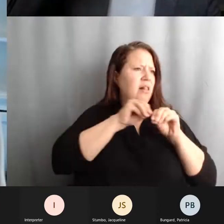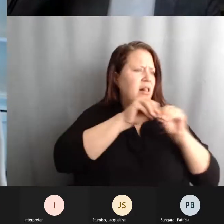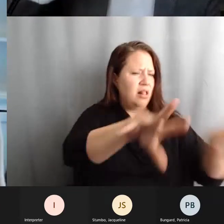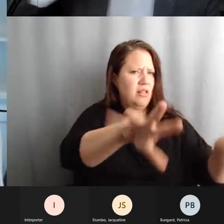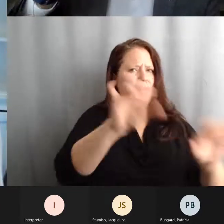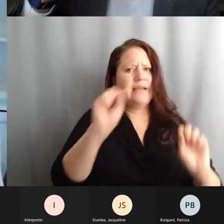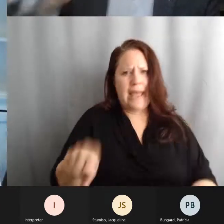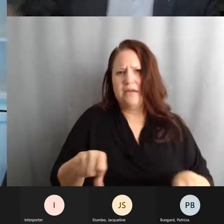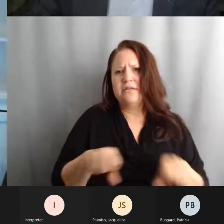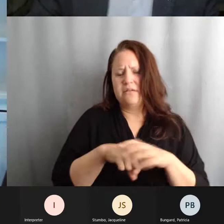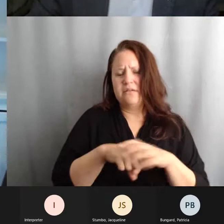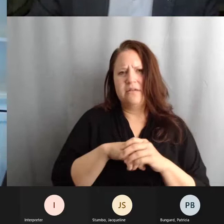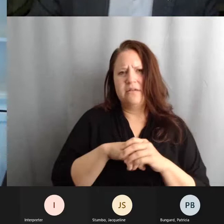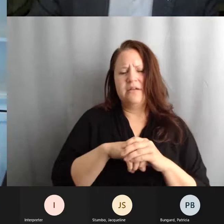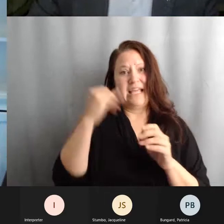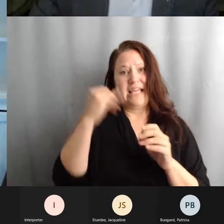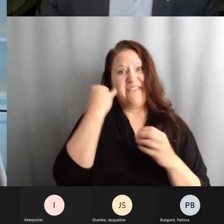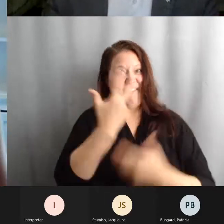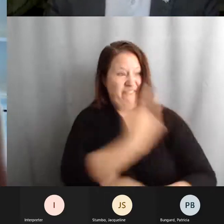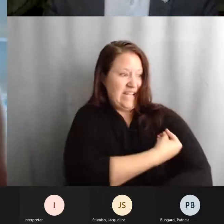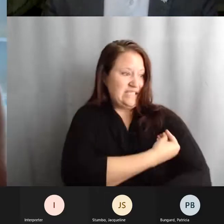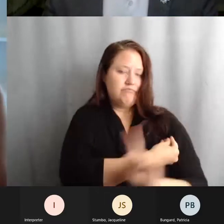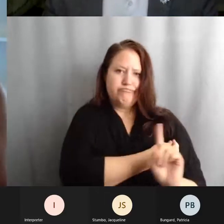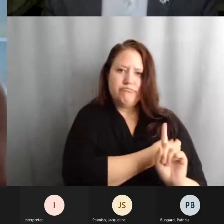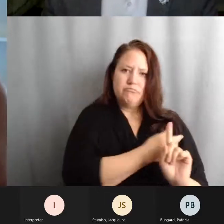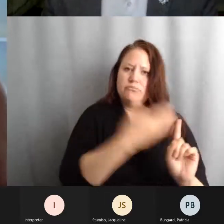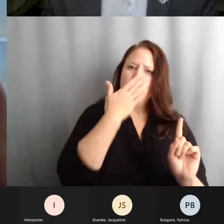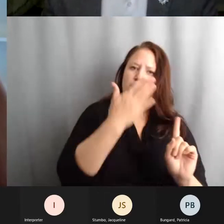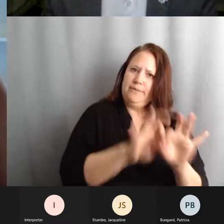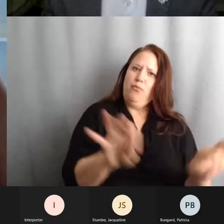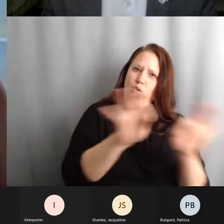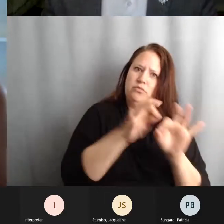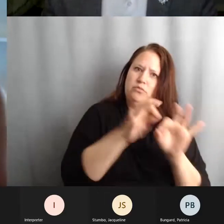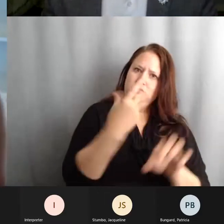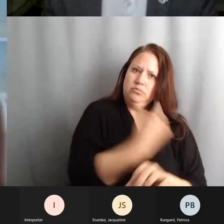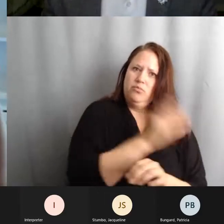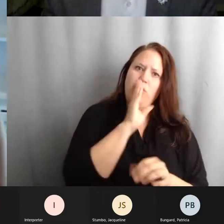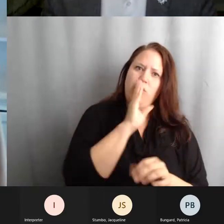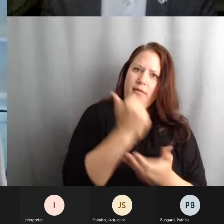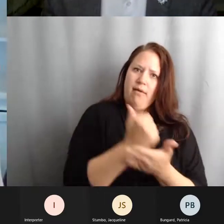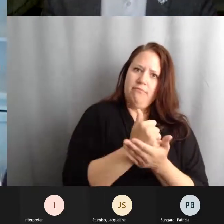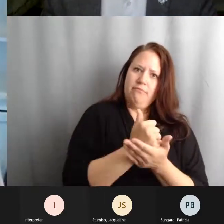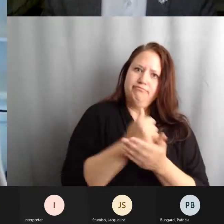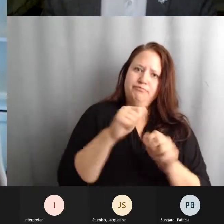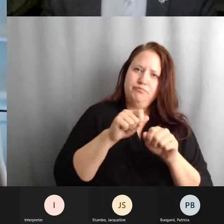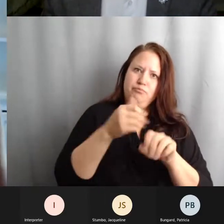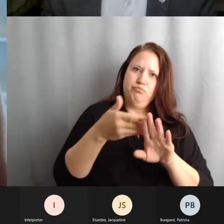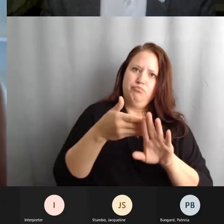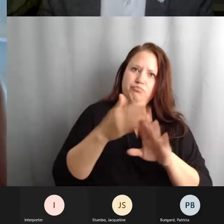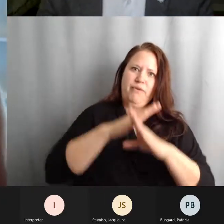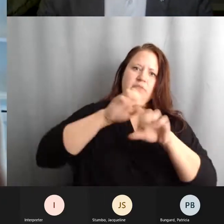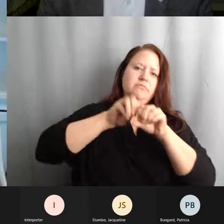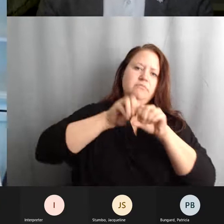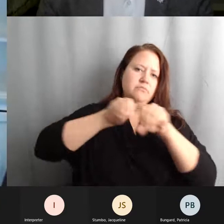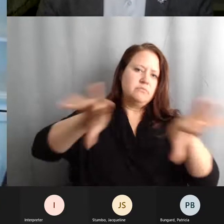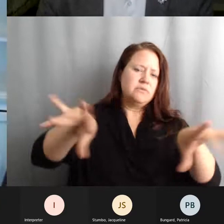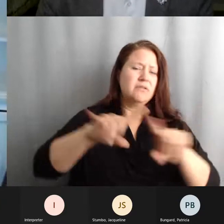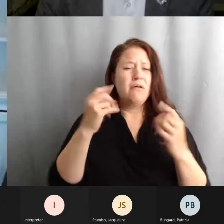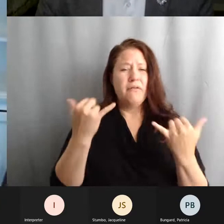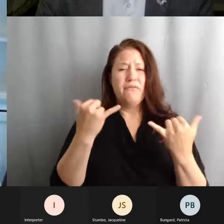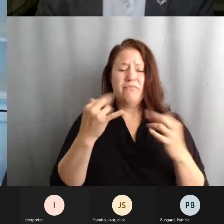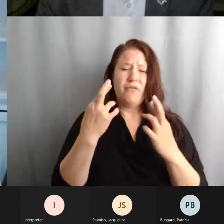the vaccinated. So hopefully it will hold up fairly well. But one of the